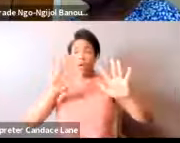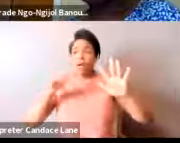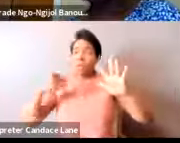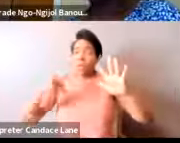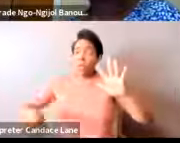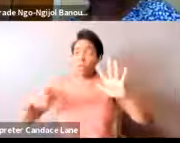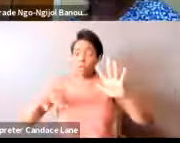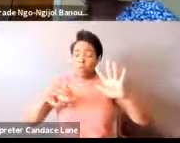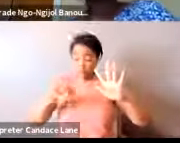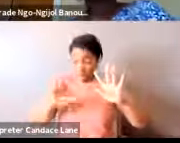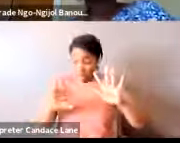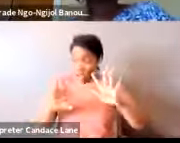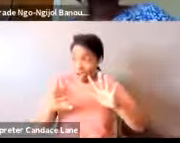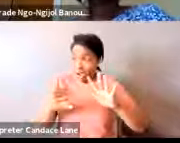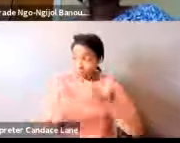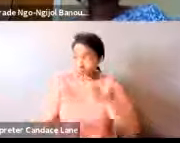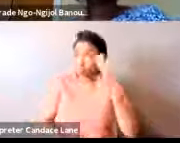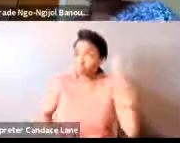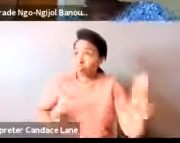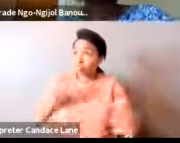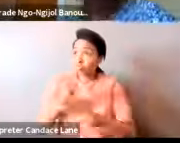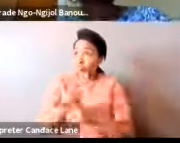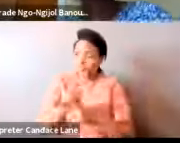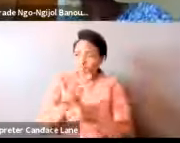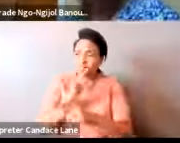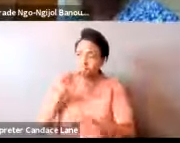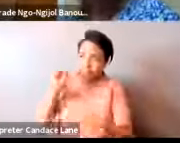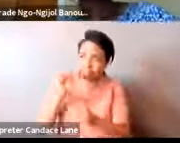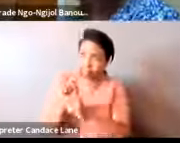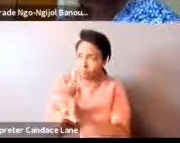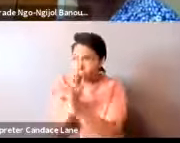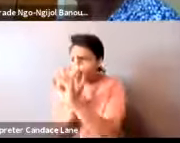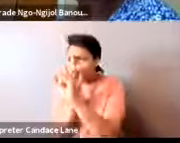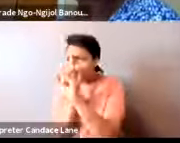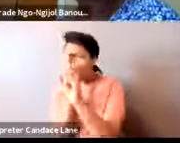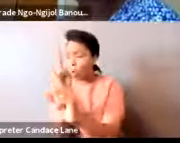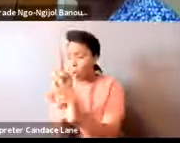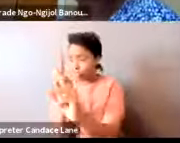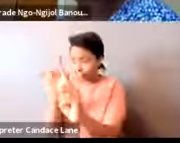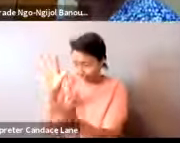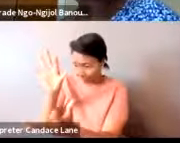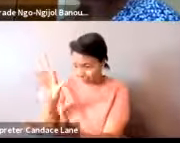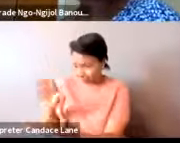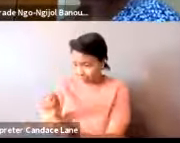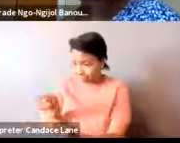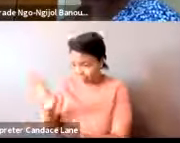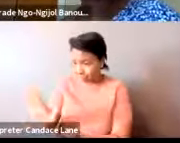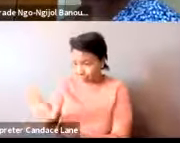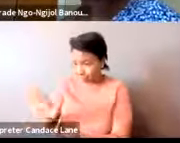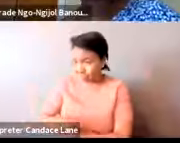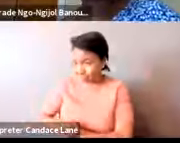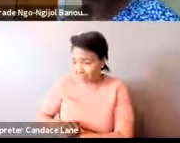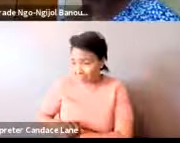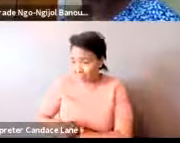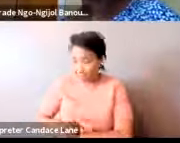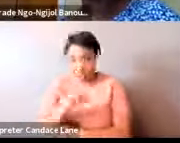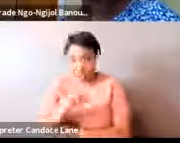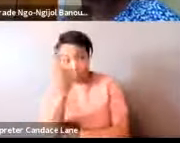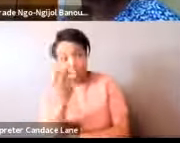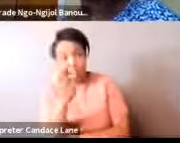new universe of purpose and conviction, a work of art in an open sky of inspiration for all the Black and